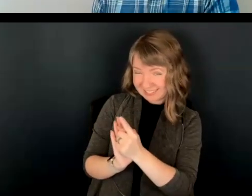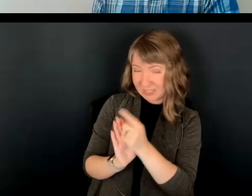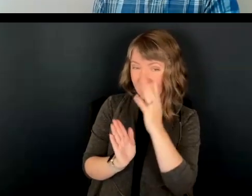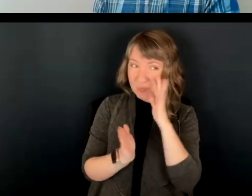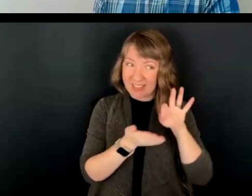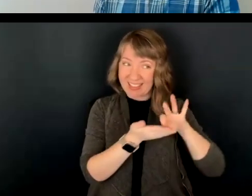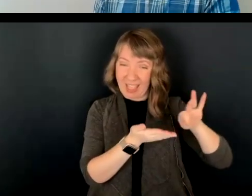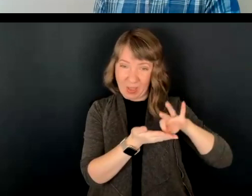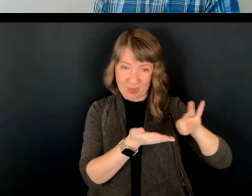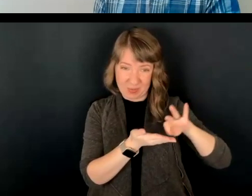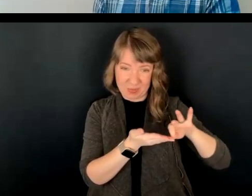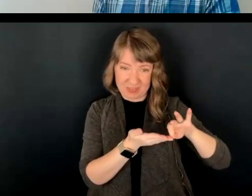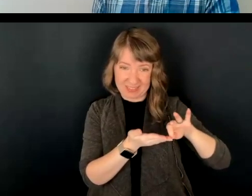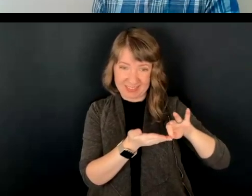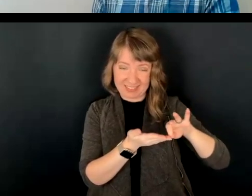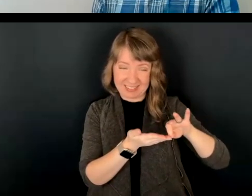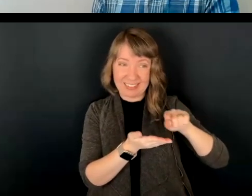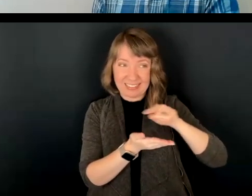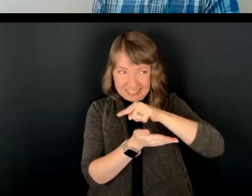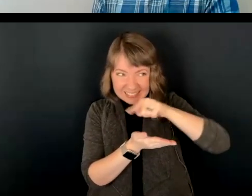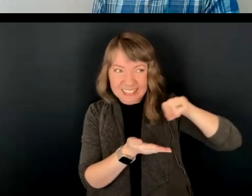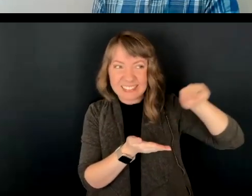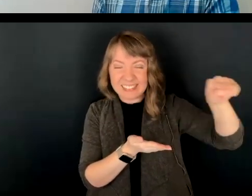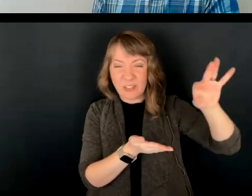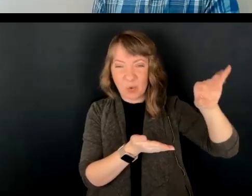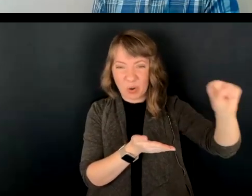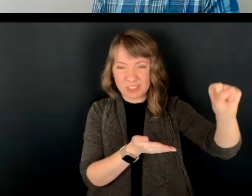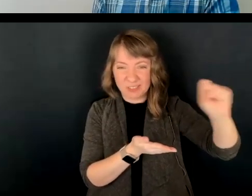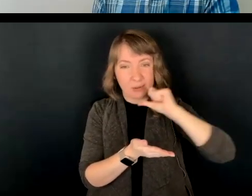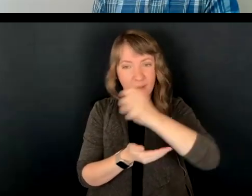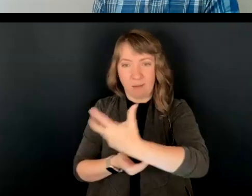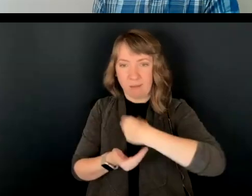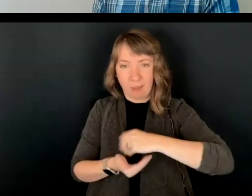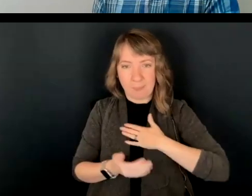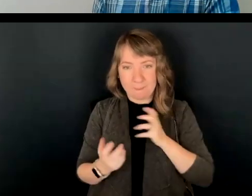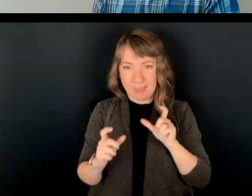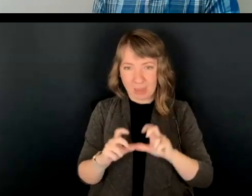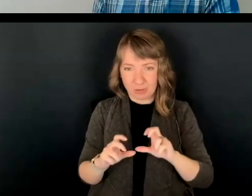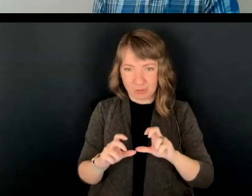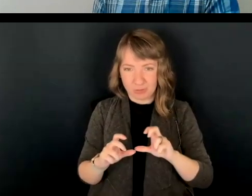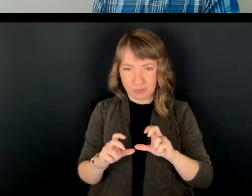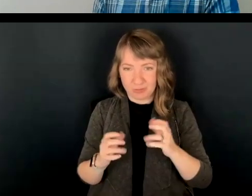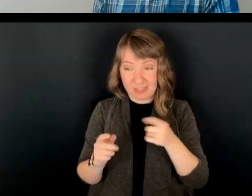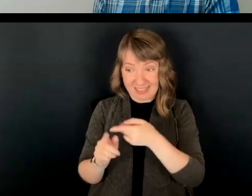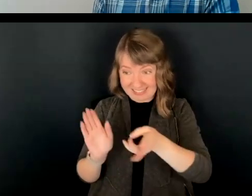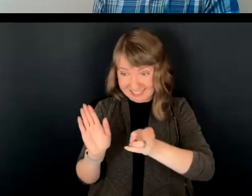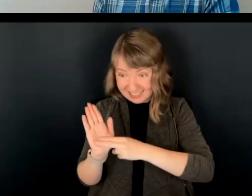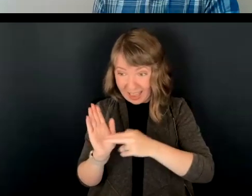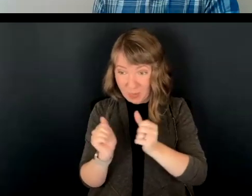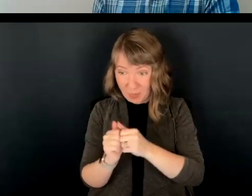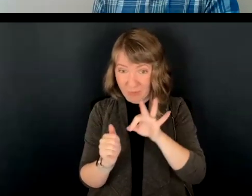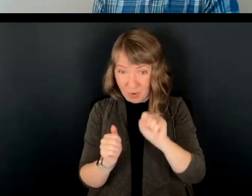Service, and they're no longer a part of your match because they're not your hours. They're now federal in the